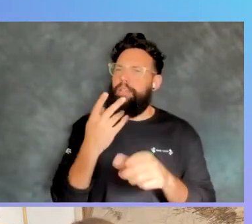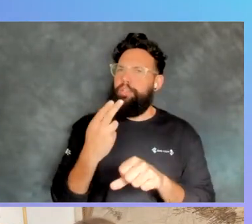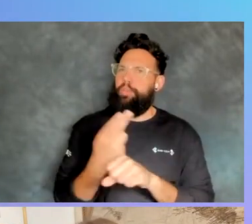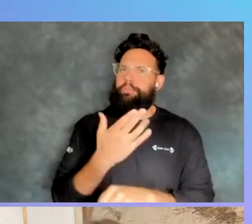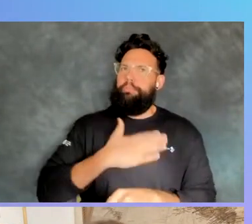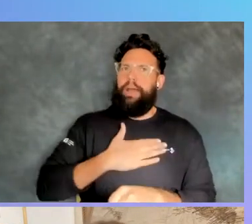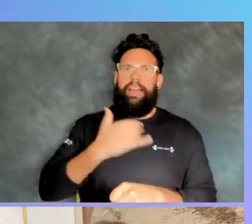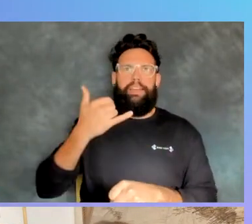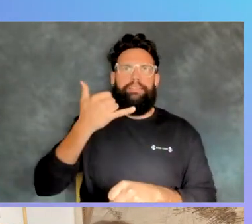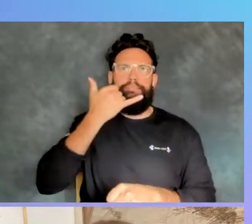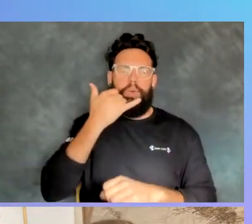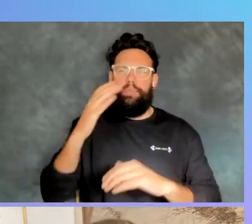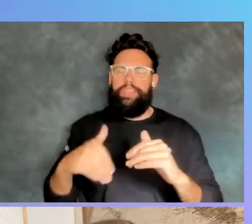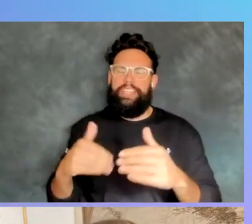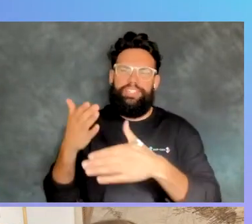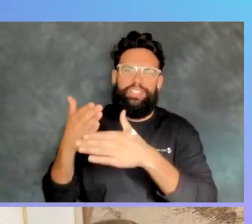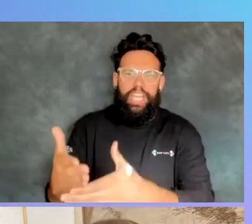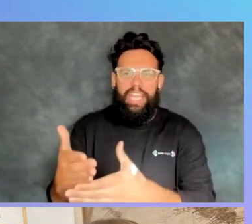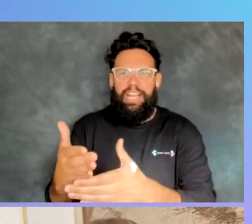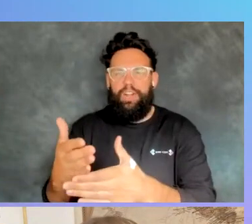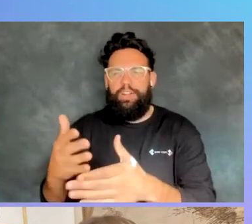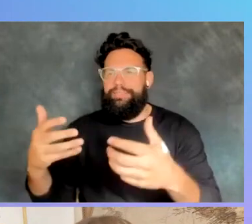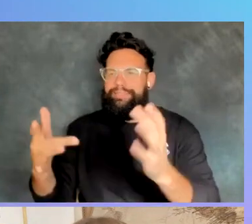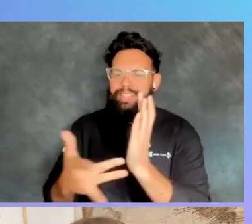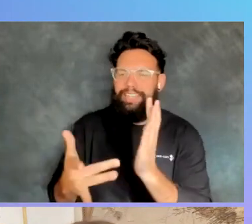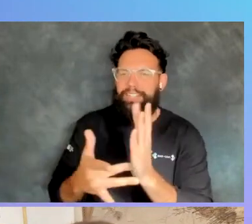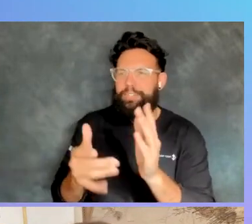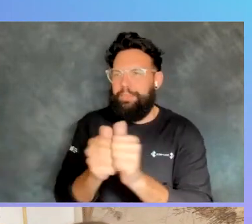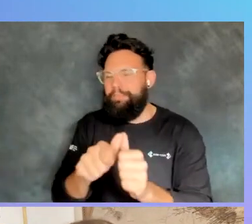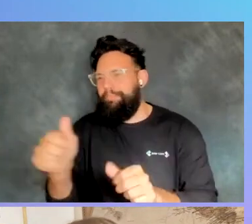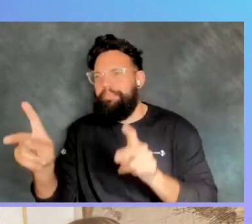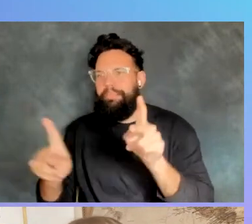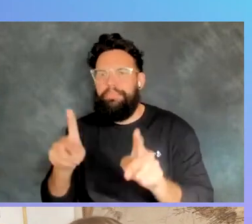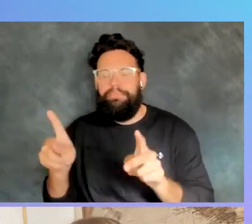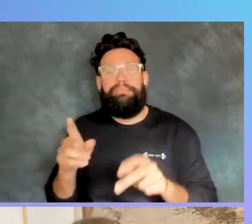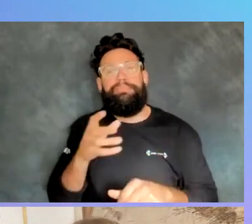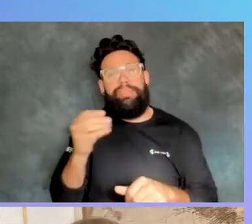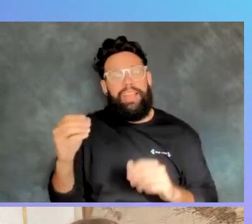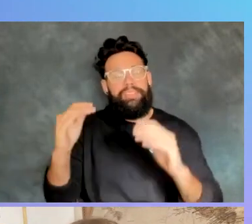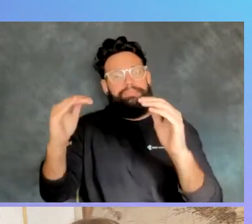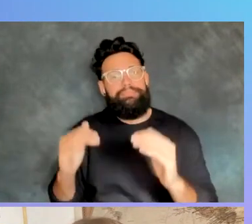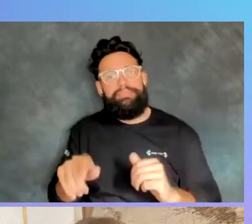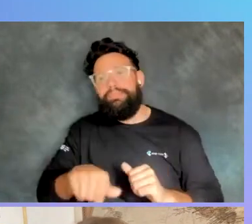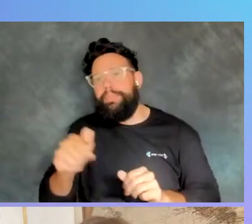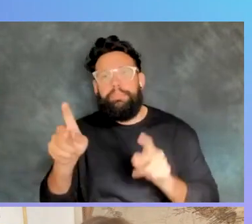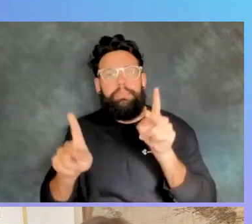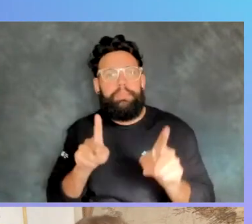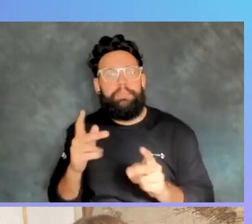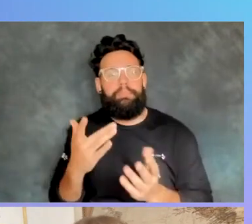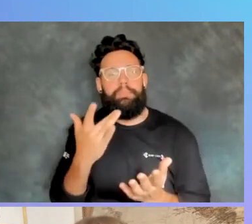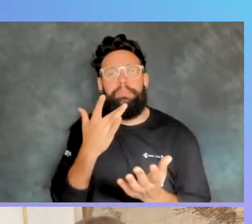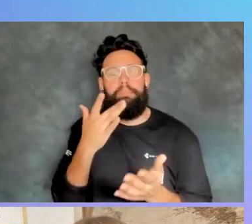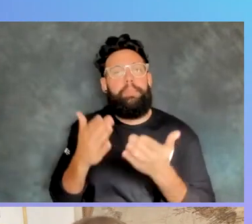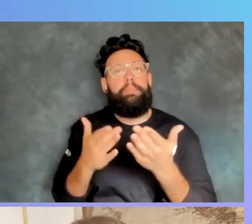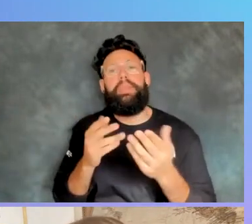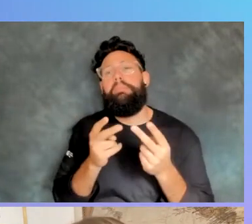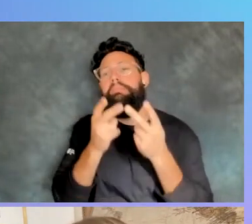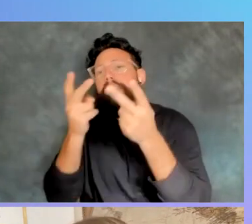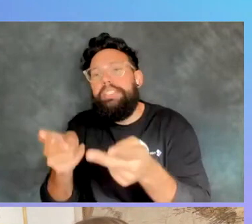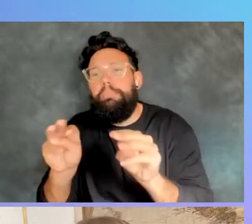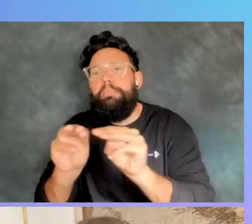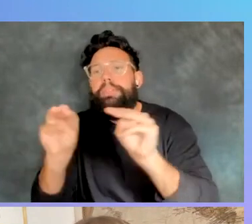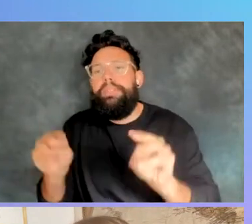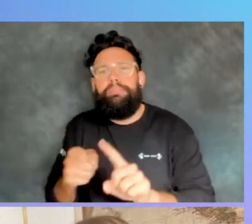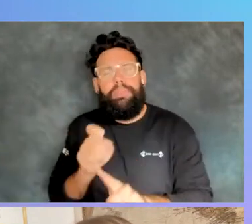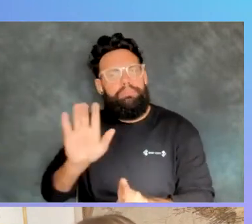devices. And then the second is some visitors might feel safer at home using their mobile device from their couch. And the great thing about this approach